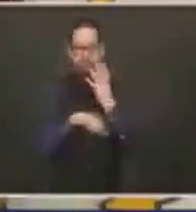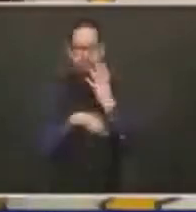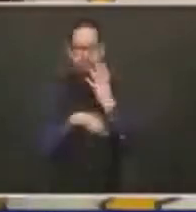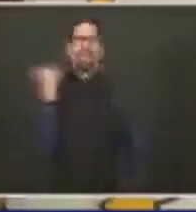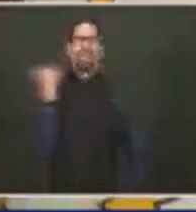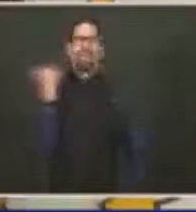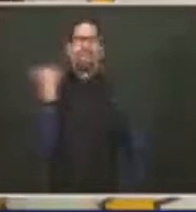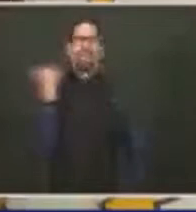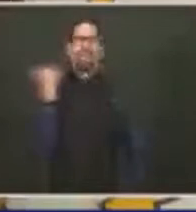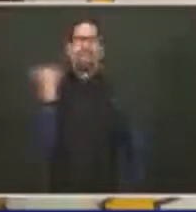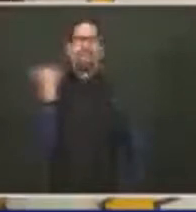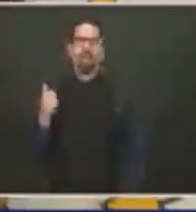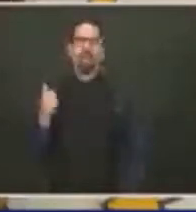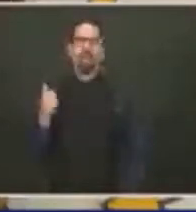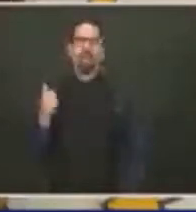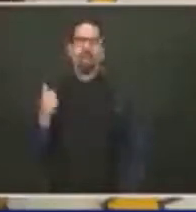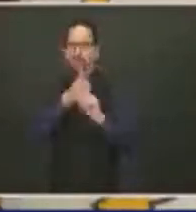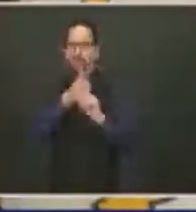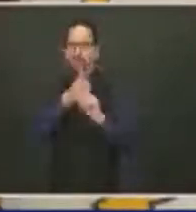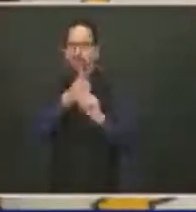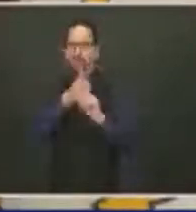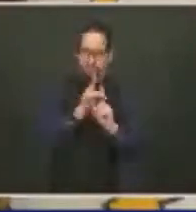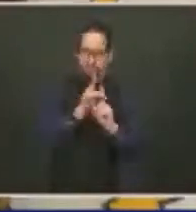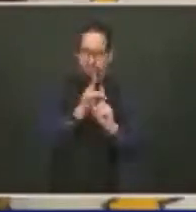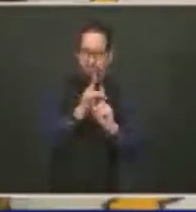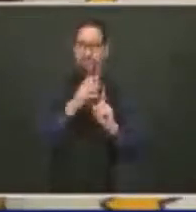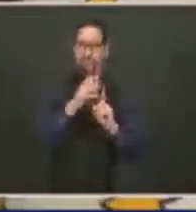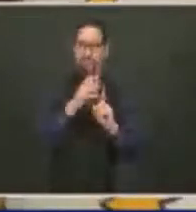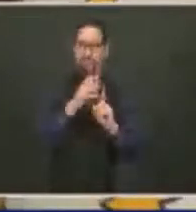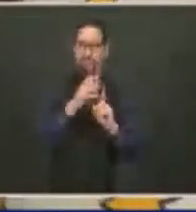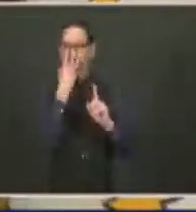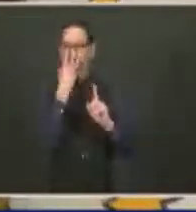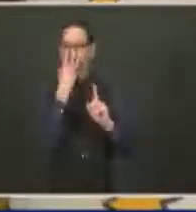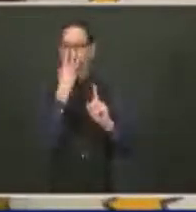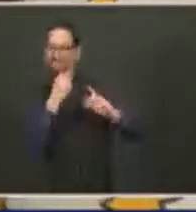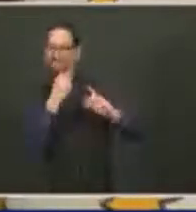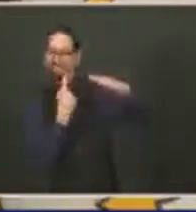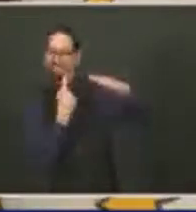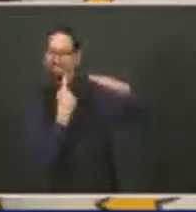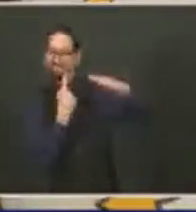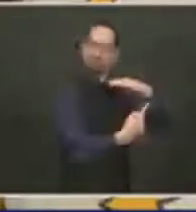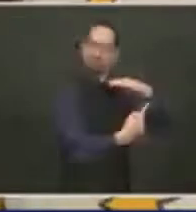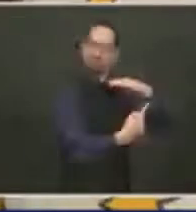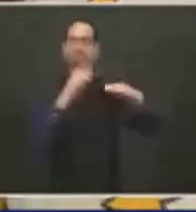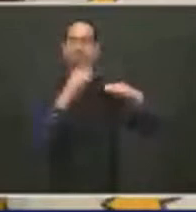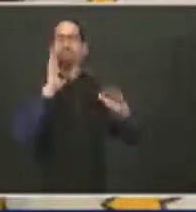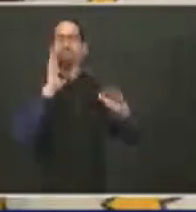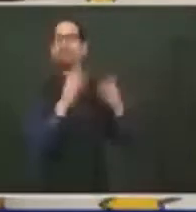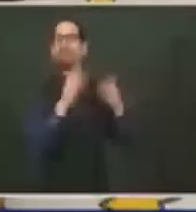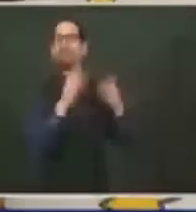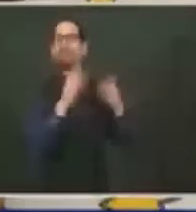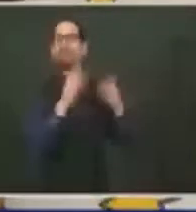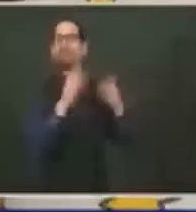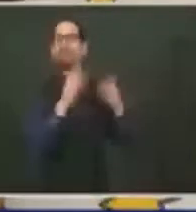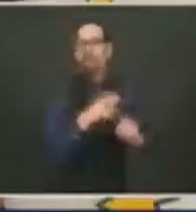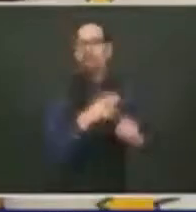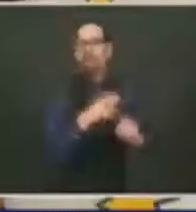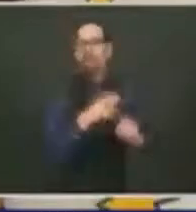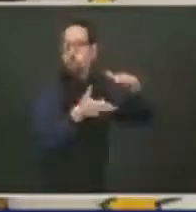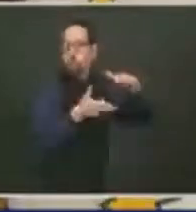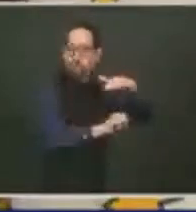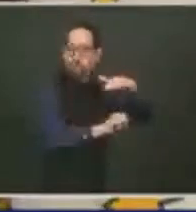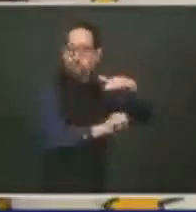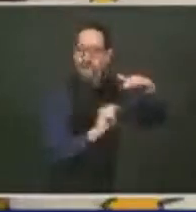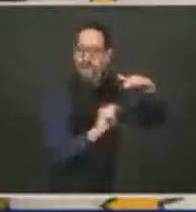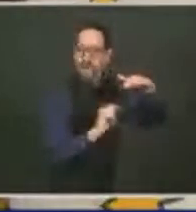home. If it's possible, you want to have your own bedroom, your own bathroom, if you can do that kind of thing. Not every home's set up that way. But you know, a mask inside your